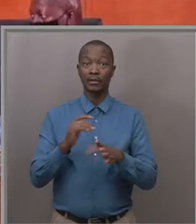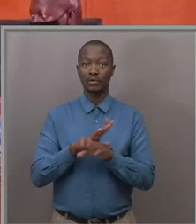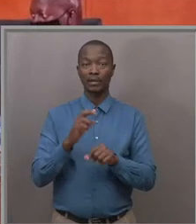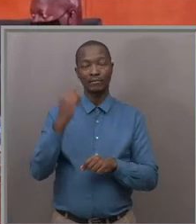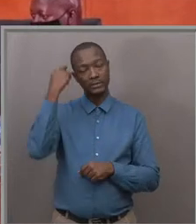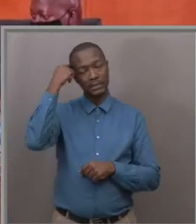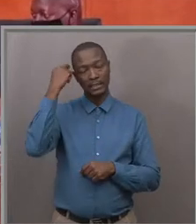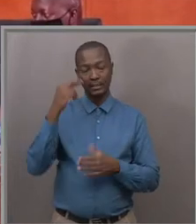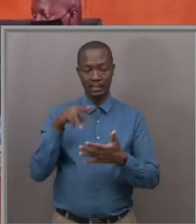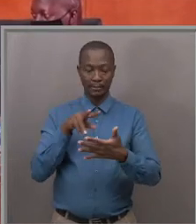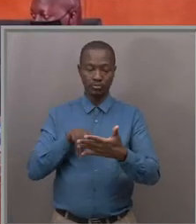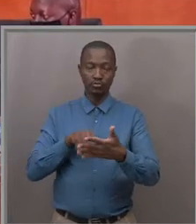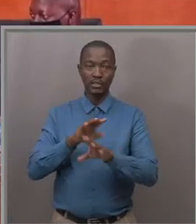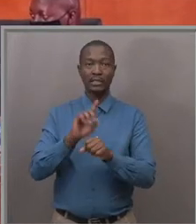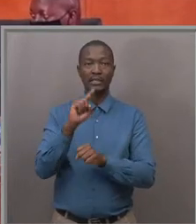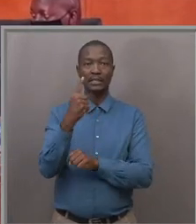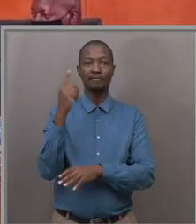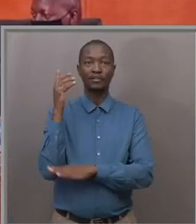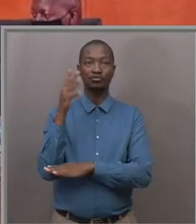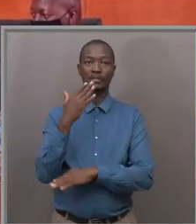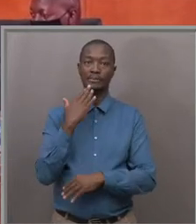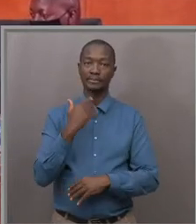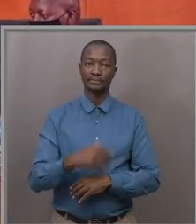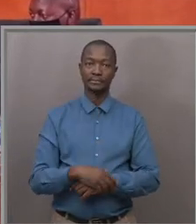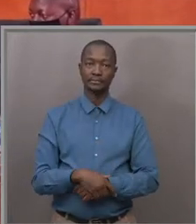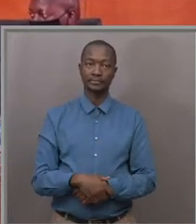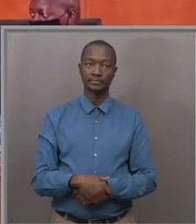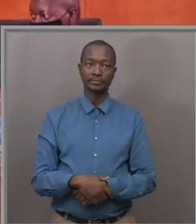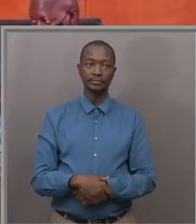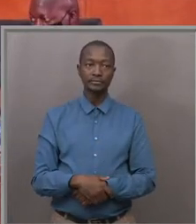reading the first order?